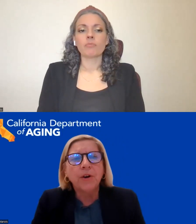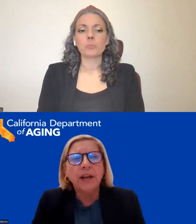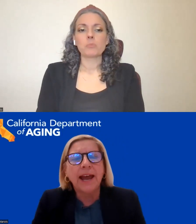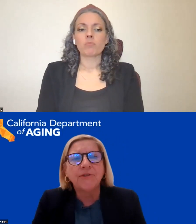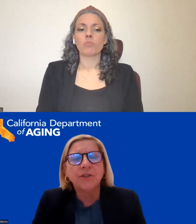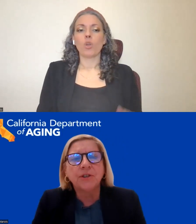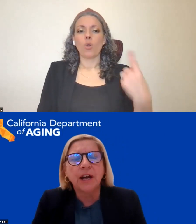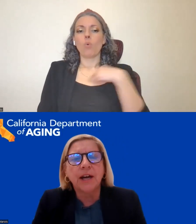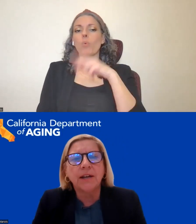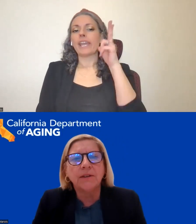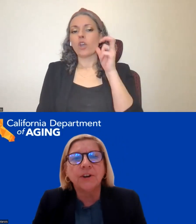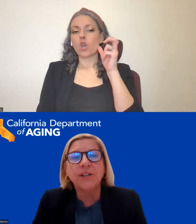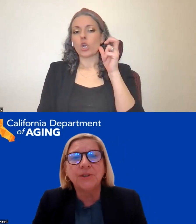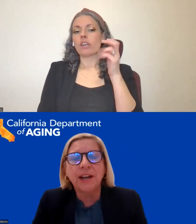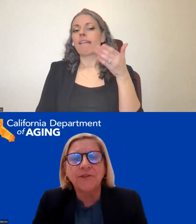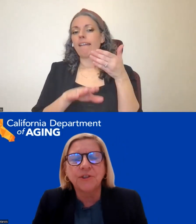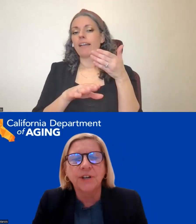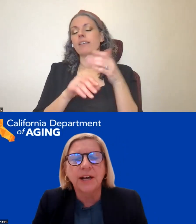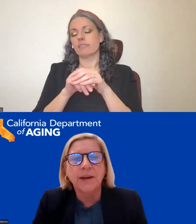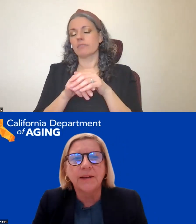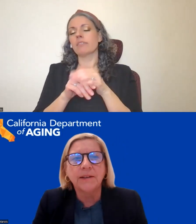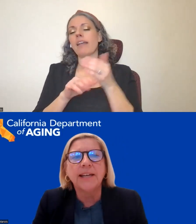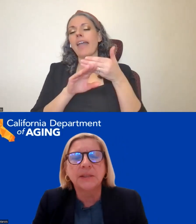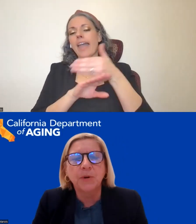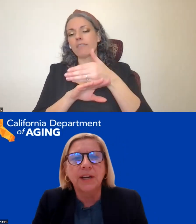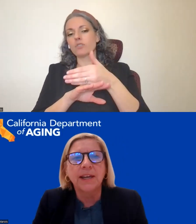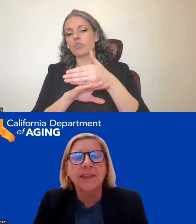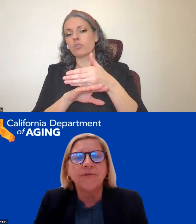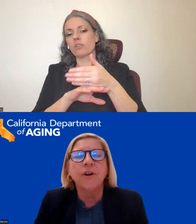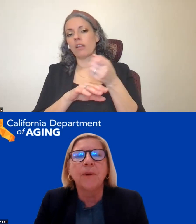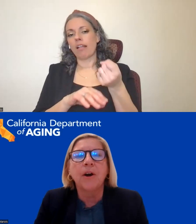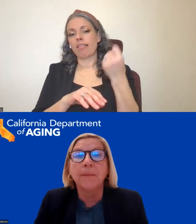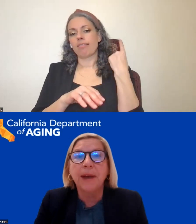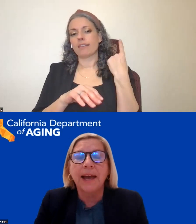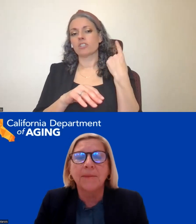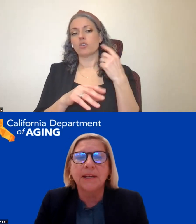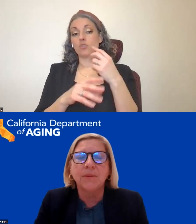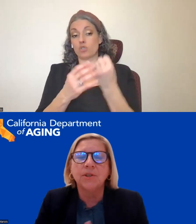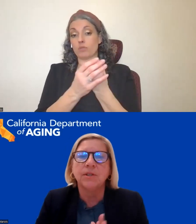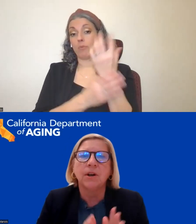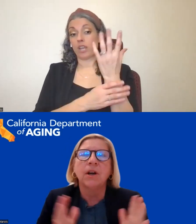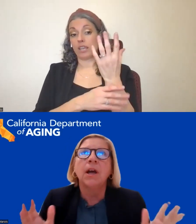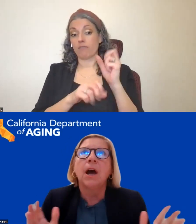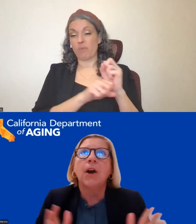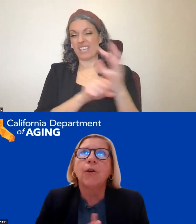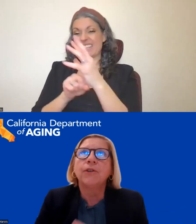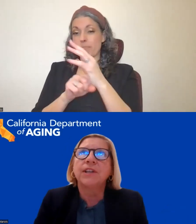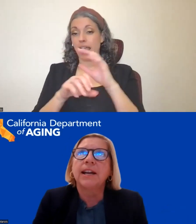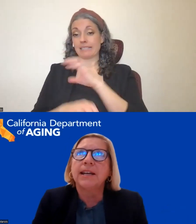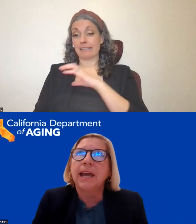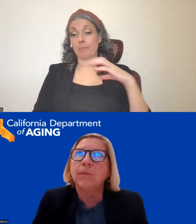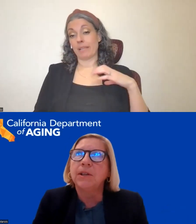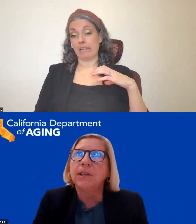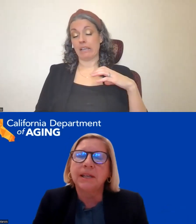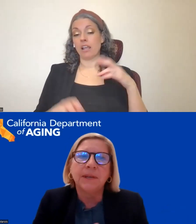We heard very soon after last spring from our impact committee, which is our